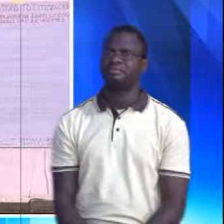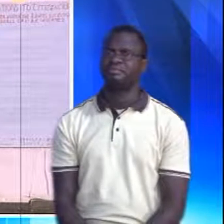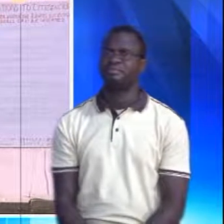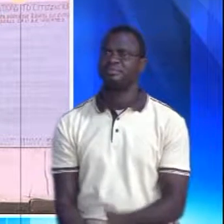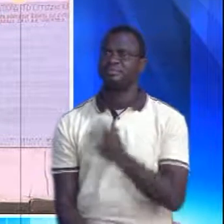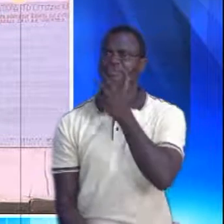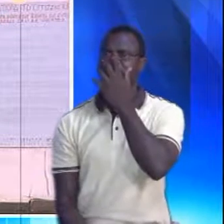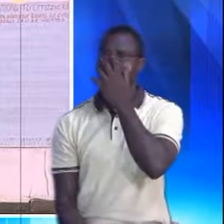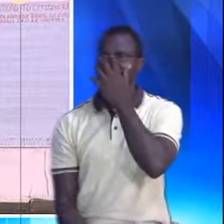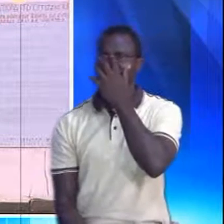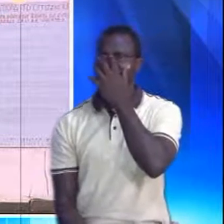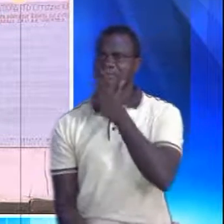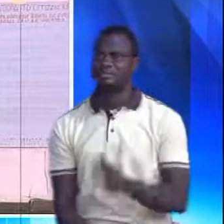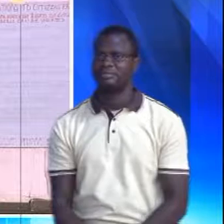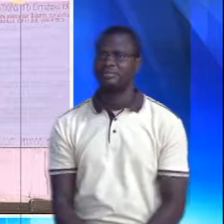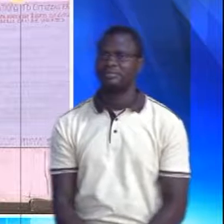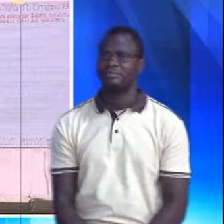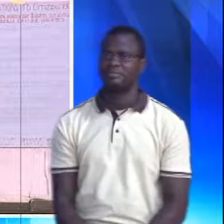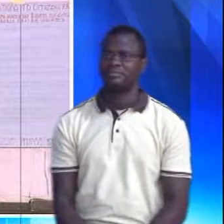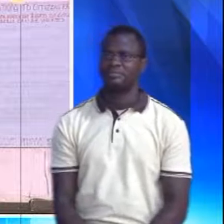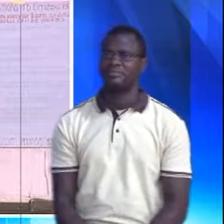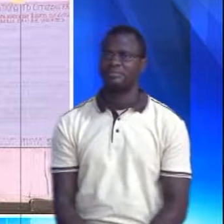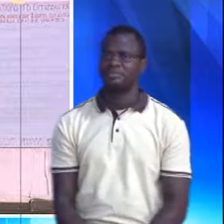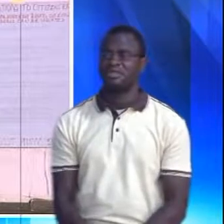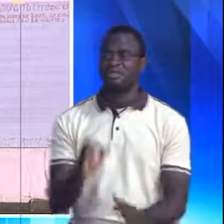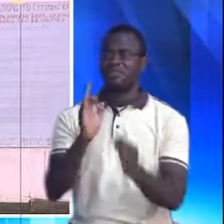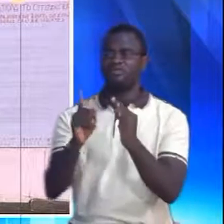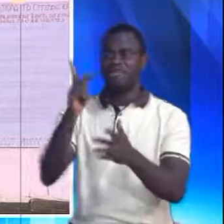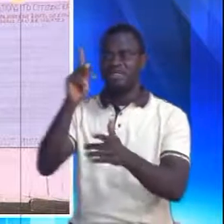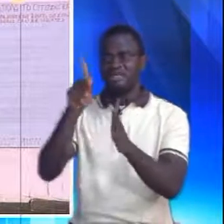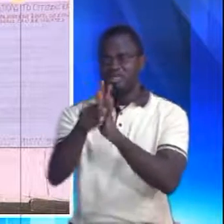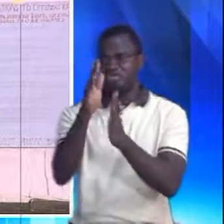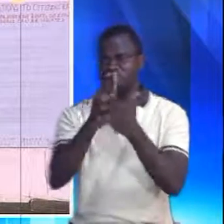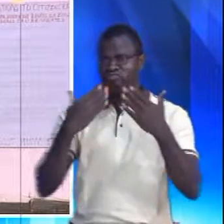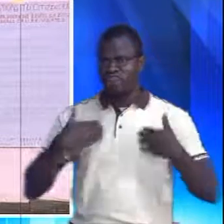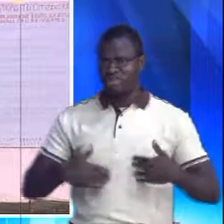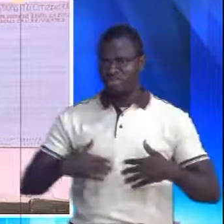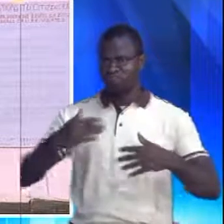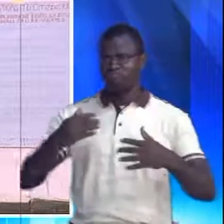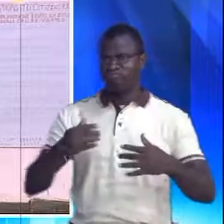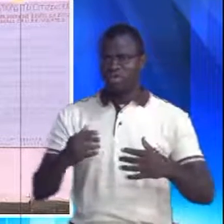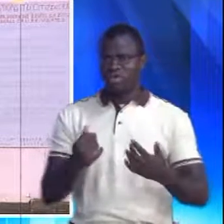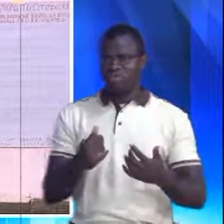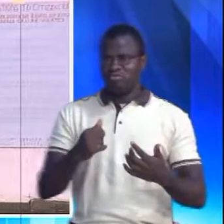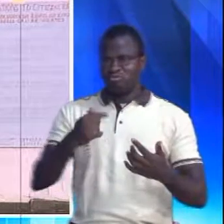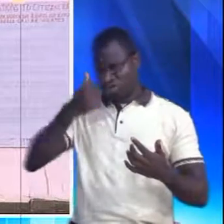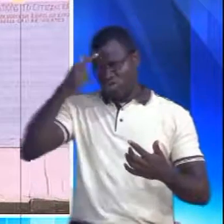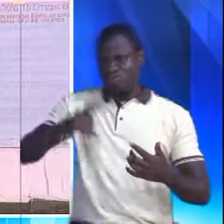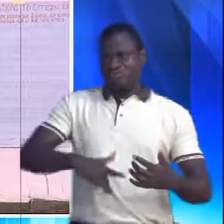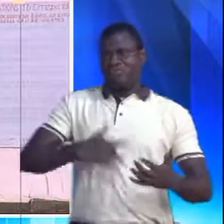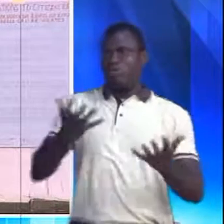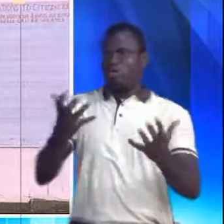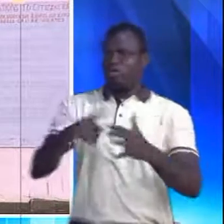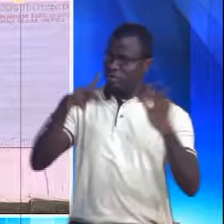you will take harm and kill your spouse. The law will not say it is your wife. You are a killed human being. And